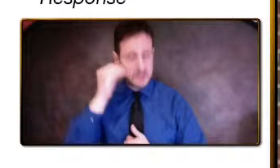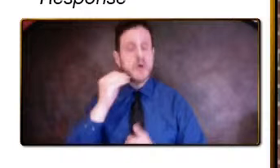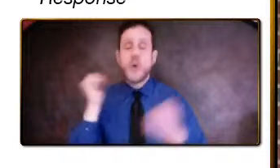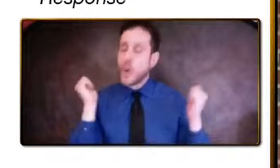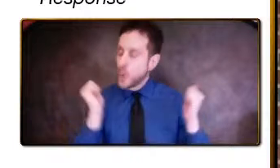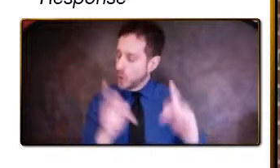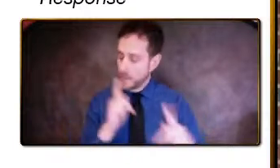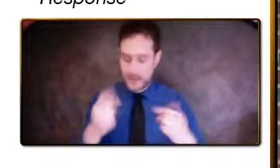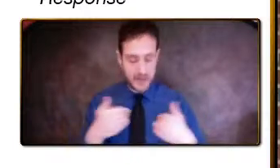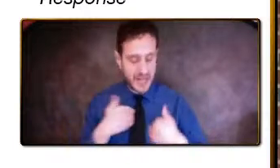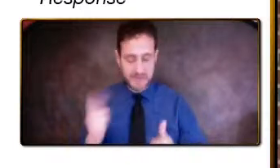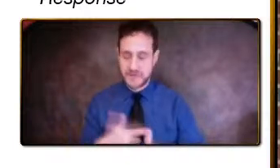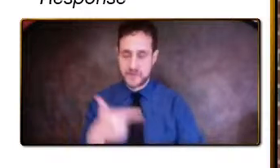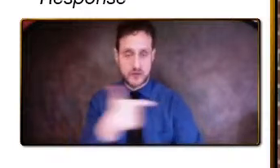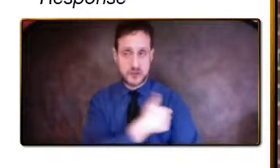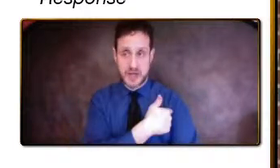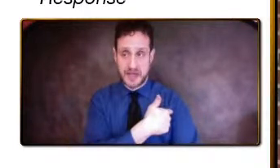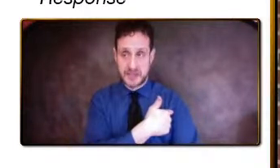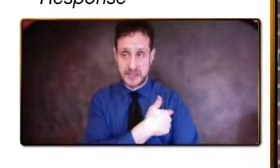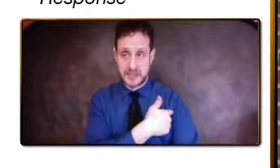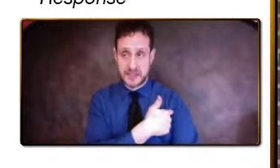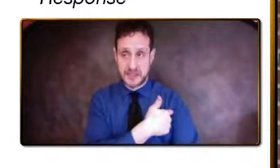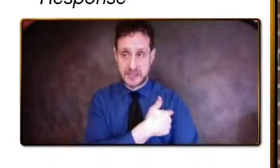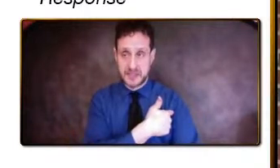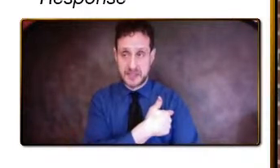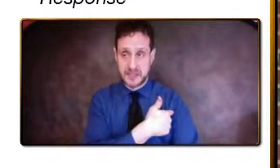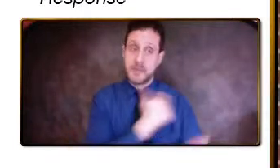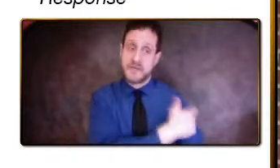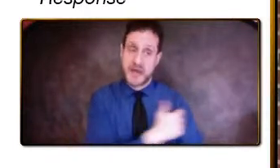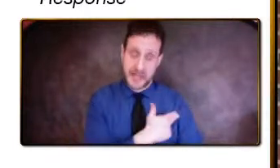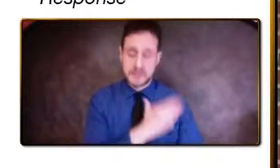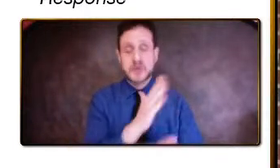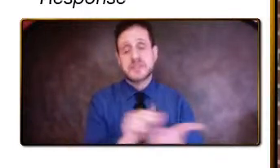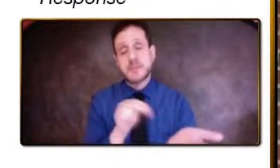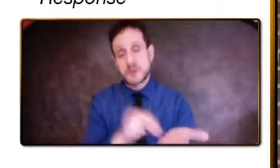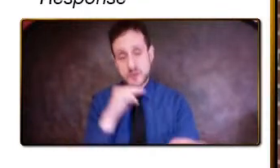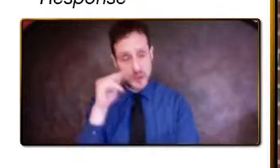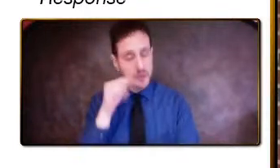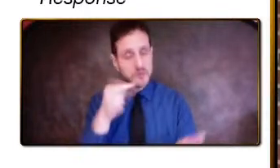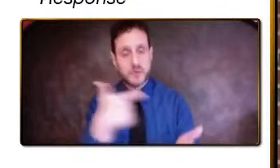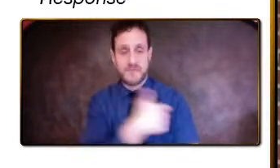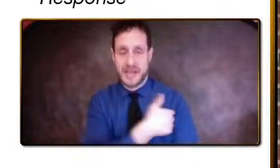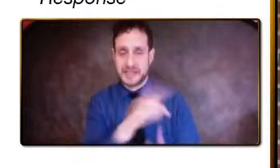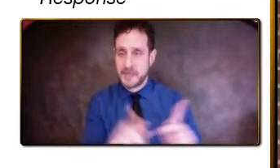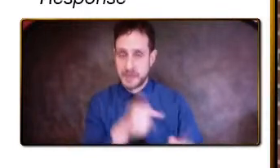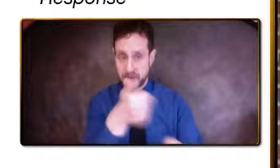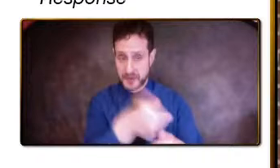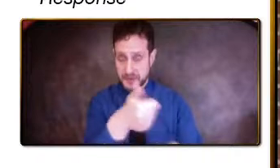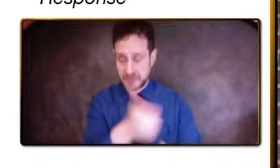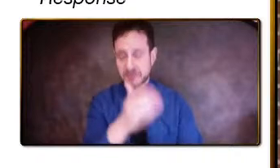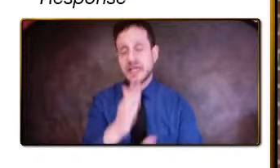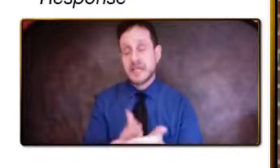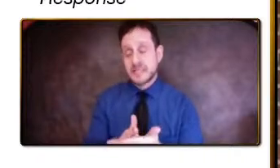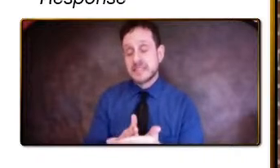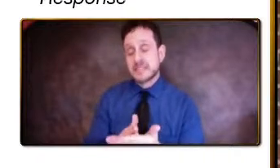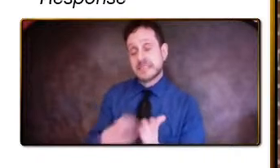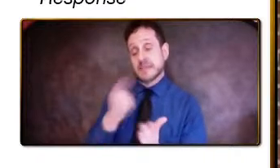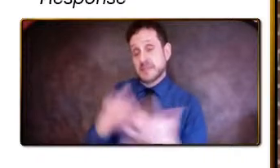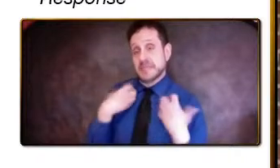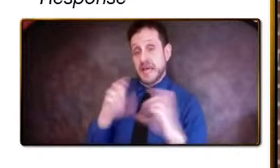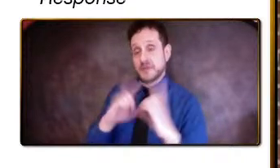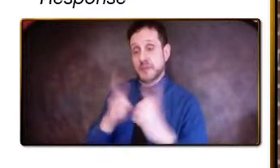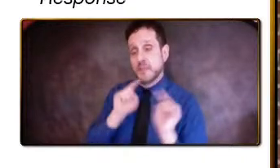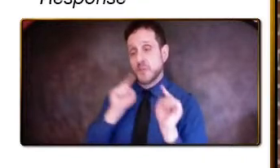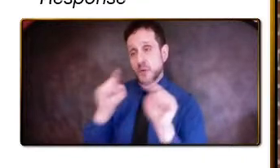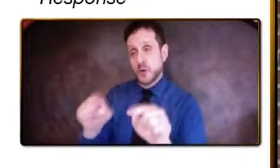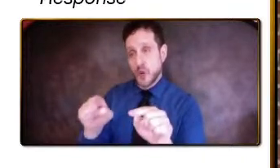a hybrid model. Some will do it by themselves. Some local health departments will go in to help with the effort, but the majority will